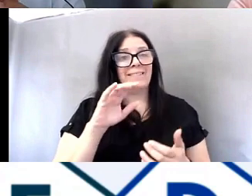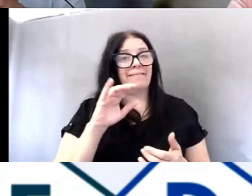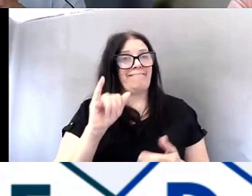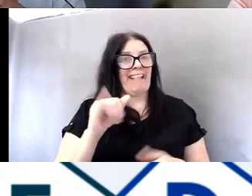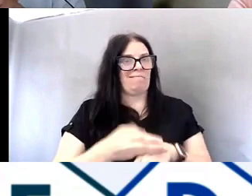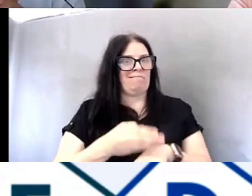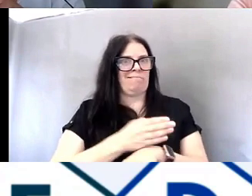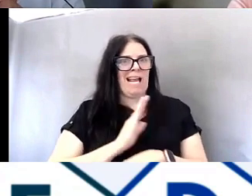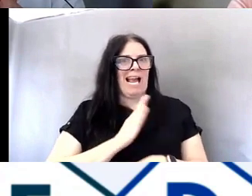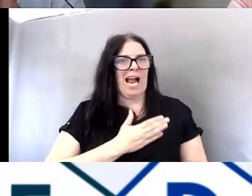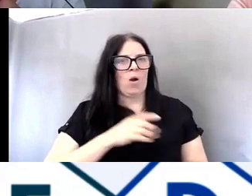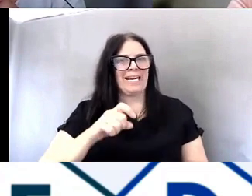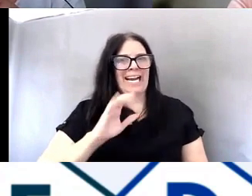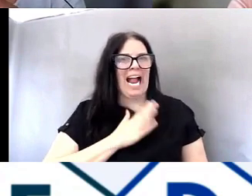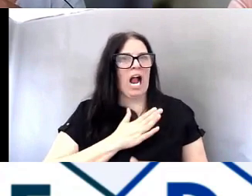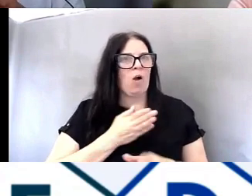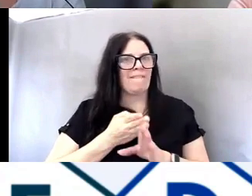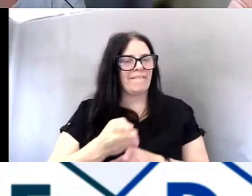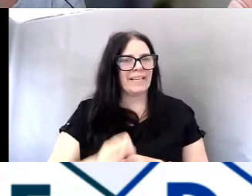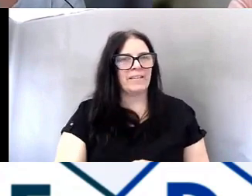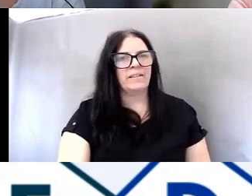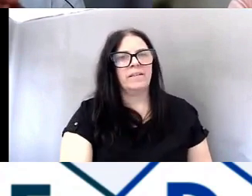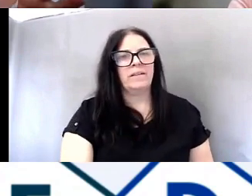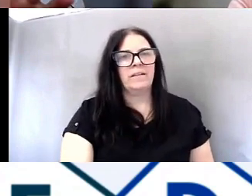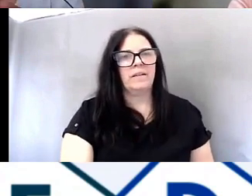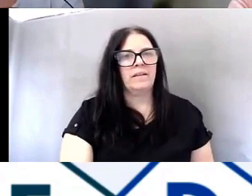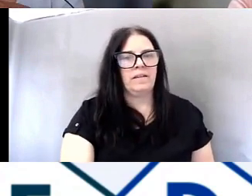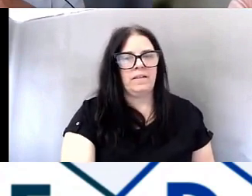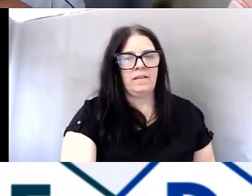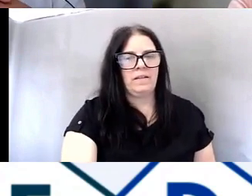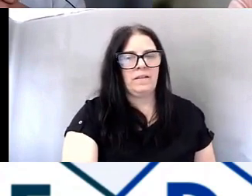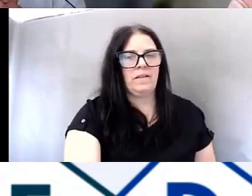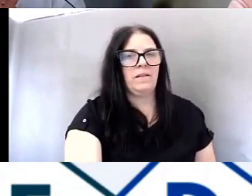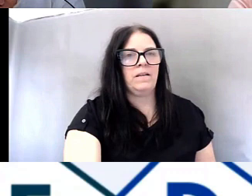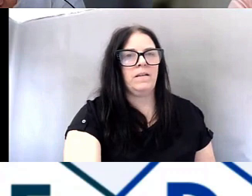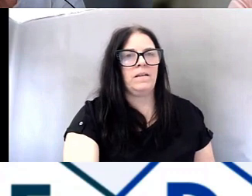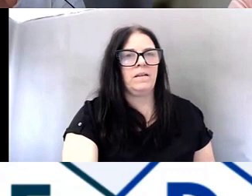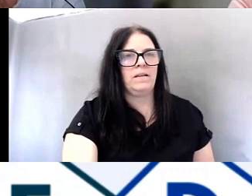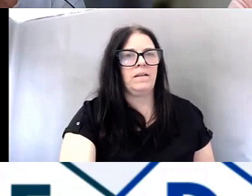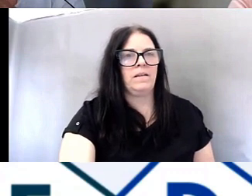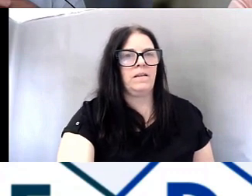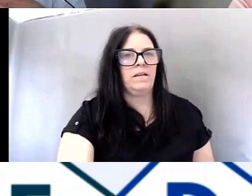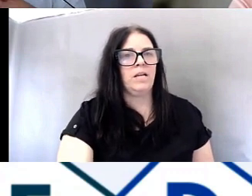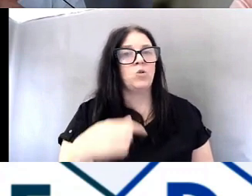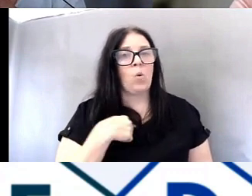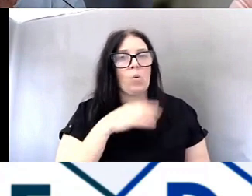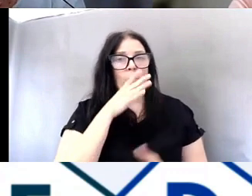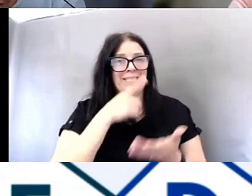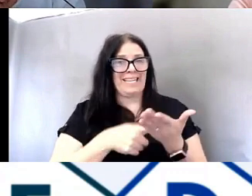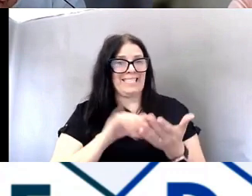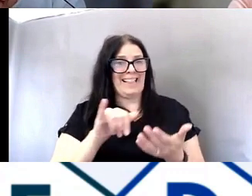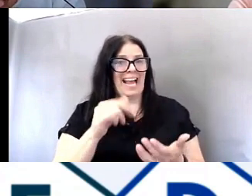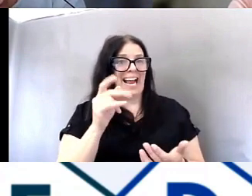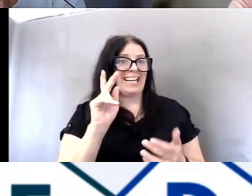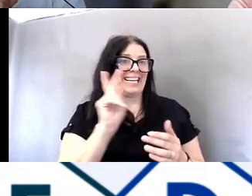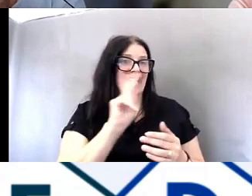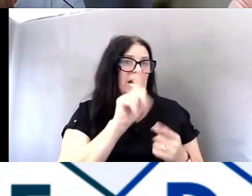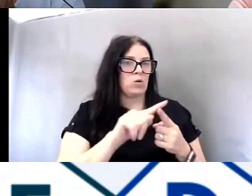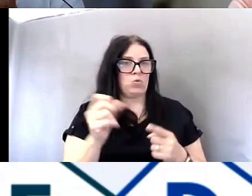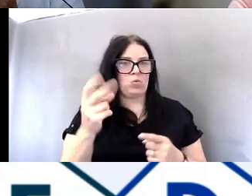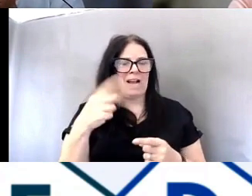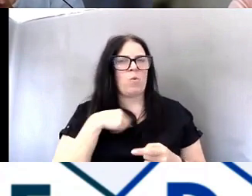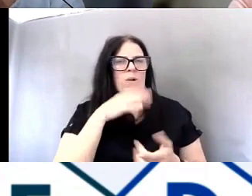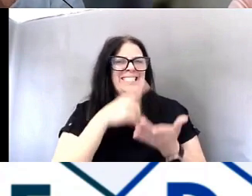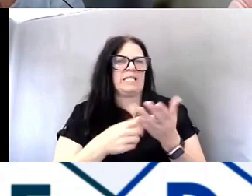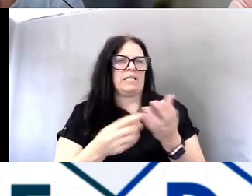field, and many of them also from K to 12. So we'll talk a bit about that later. But I